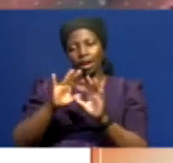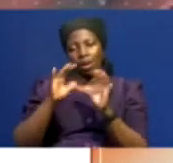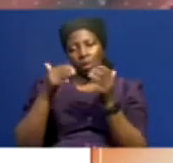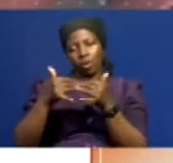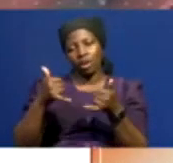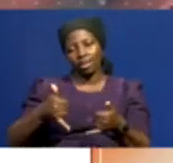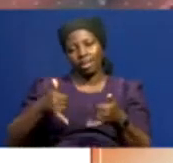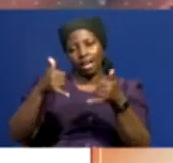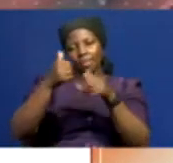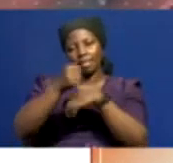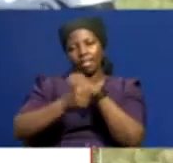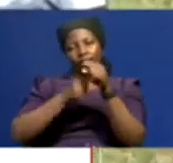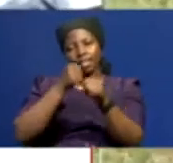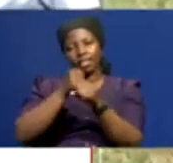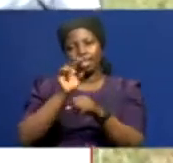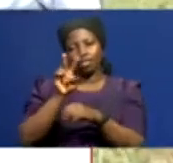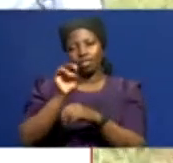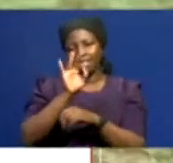2030.